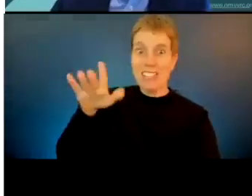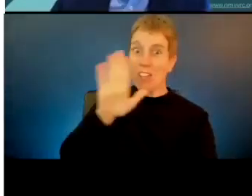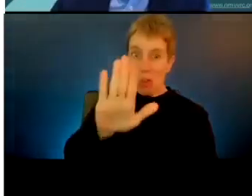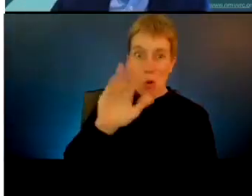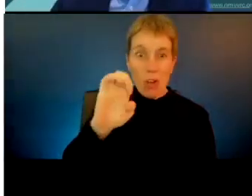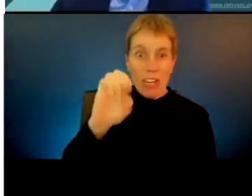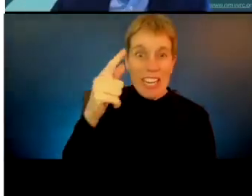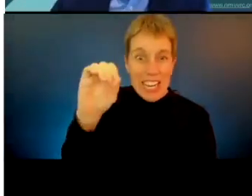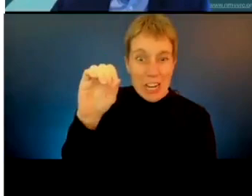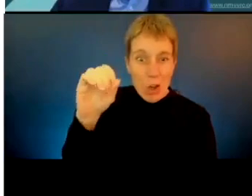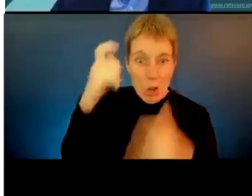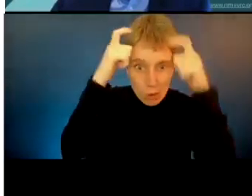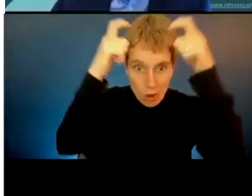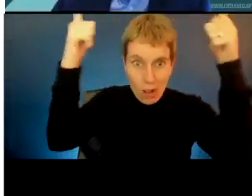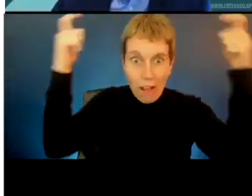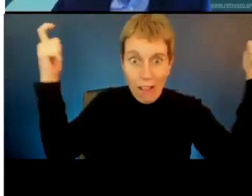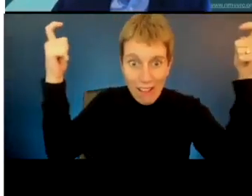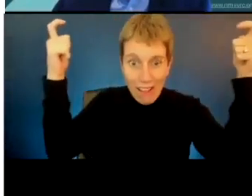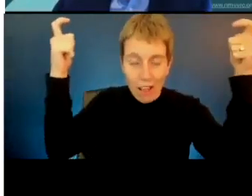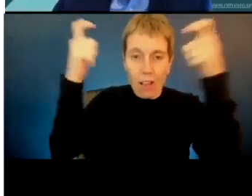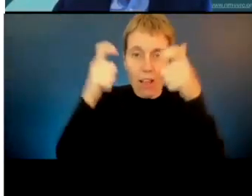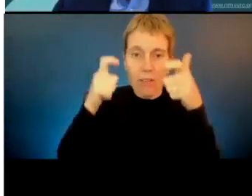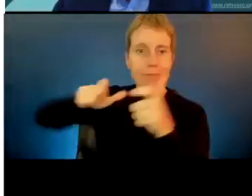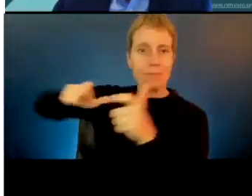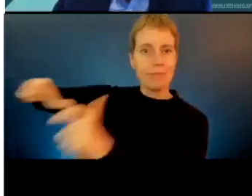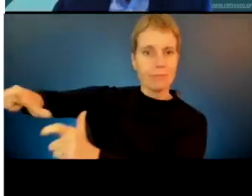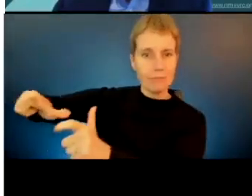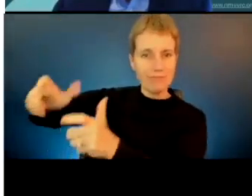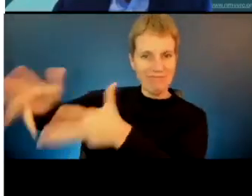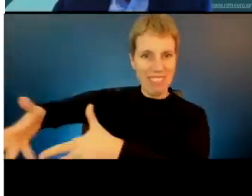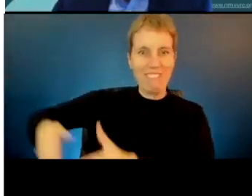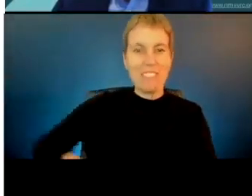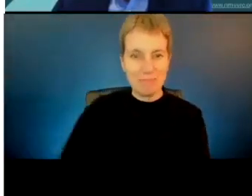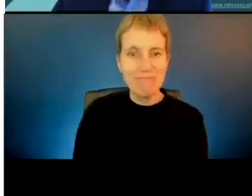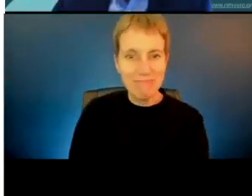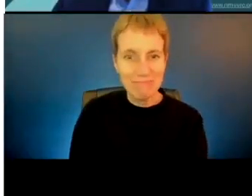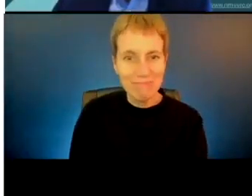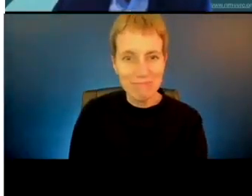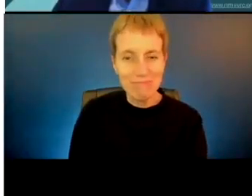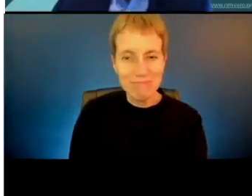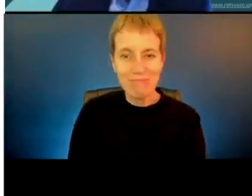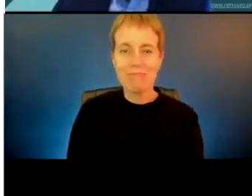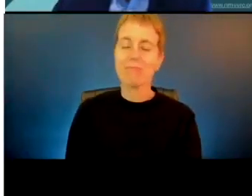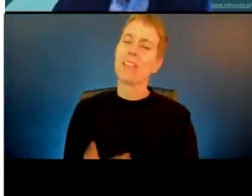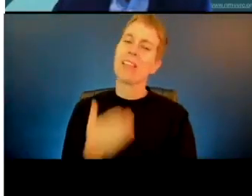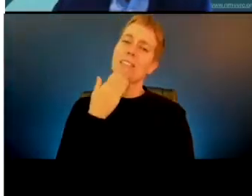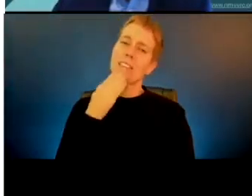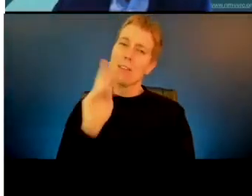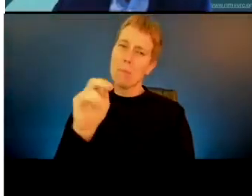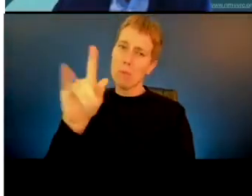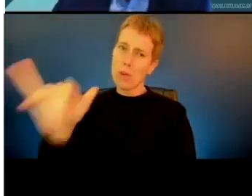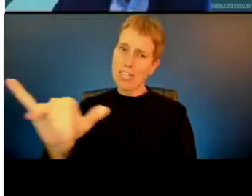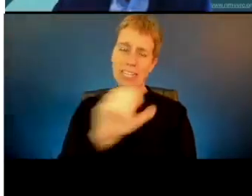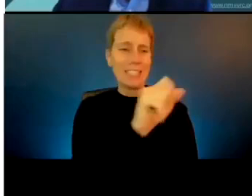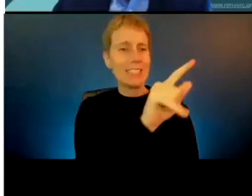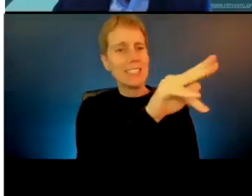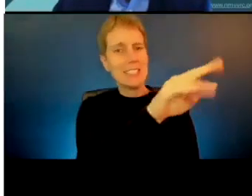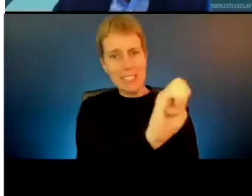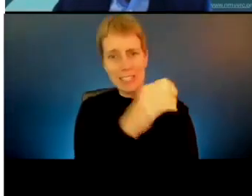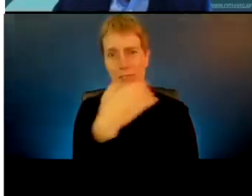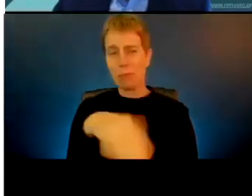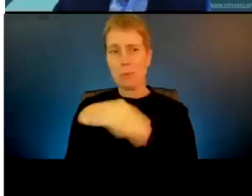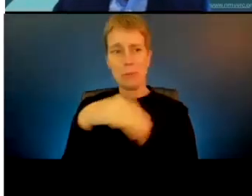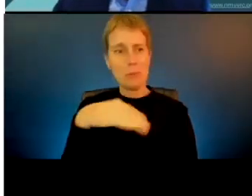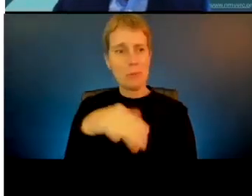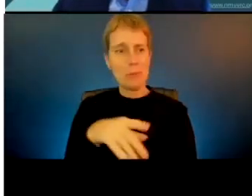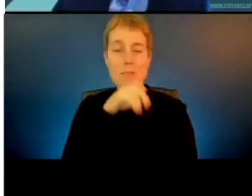Thank you, Brittany and Steve, for centering our discussion about trauma across the lifespan. So what a great foundation for this national town